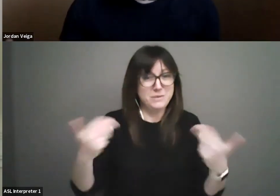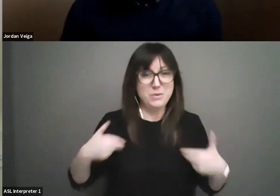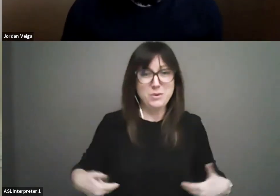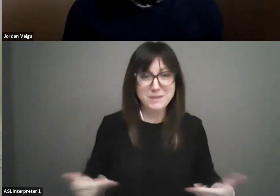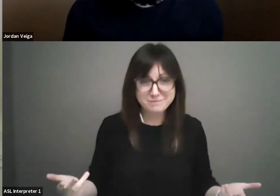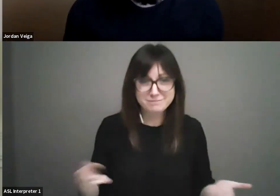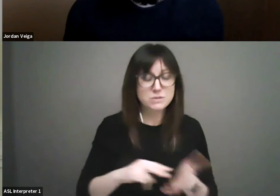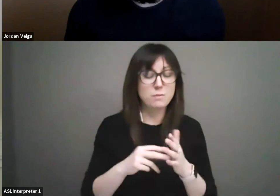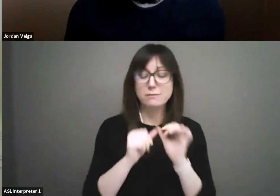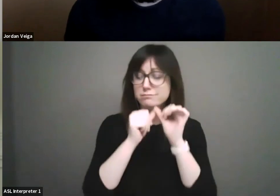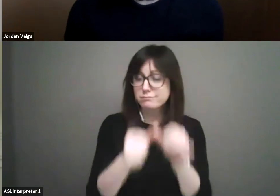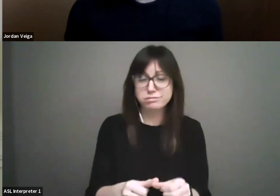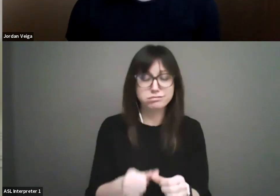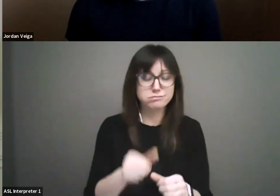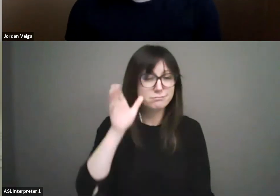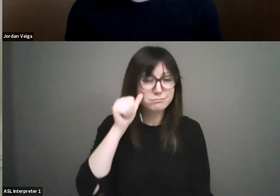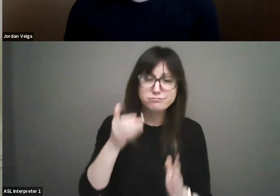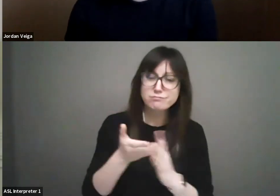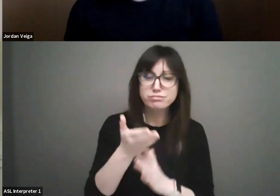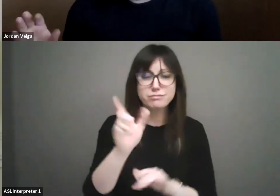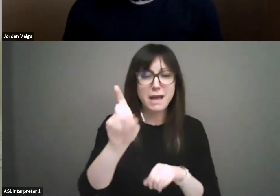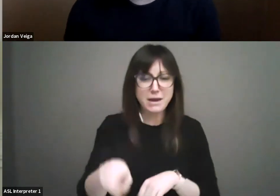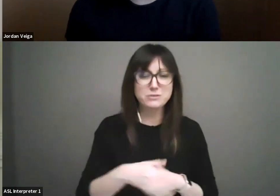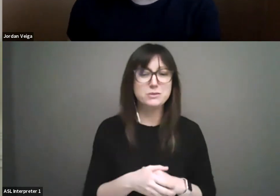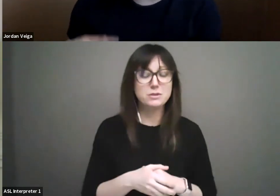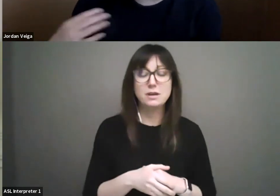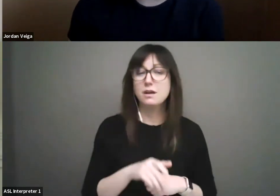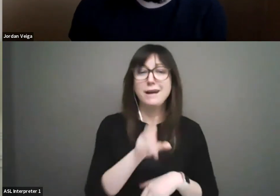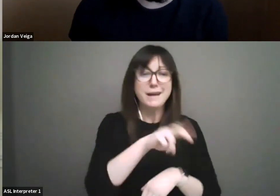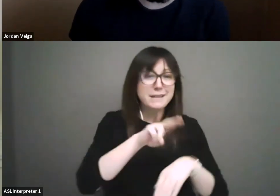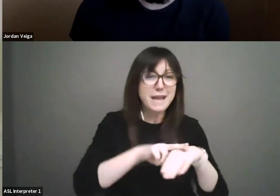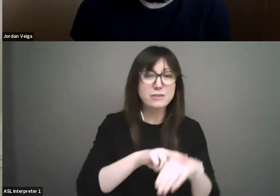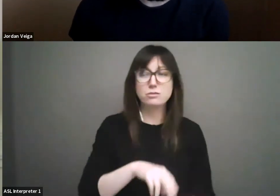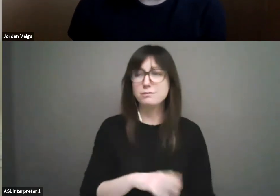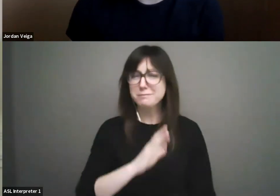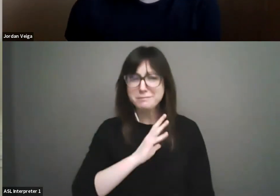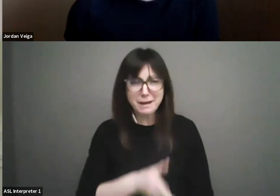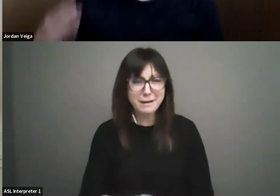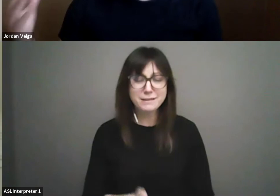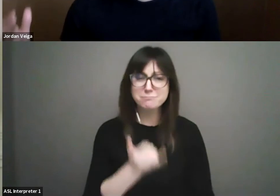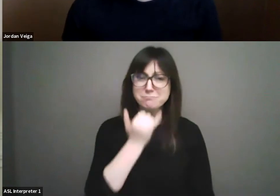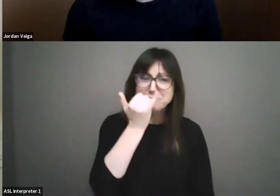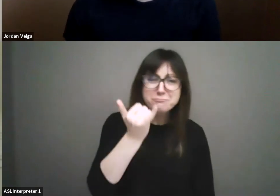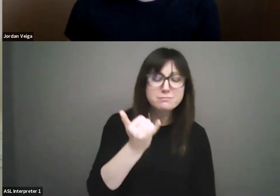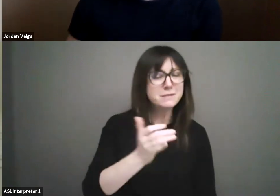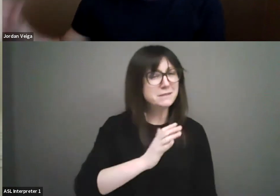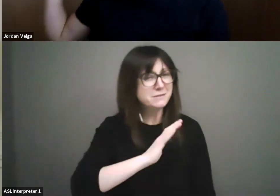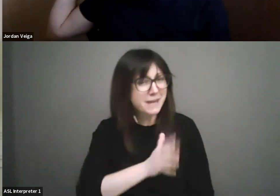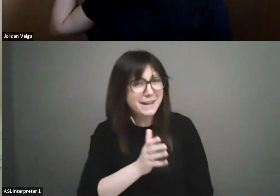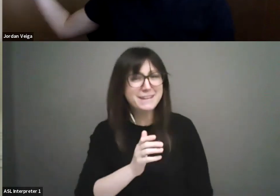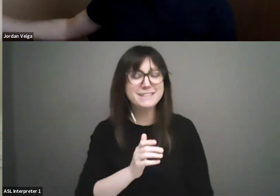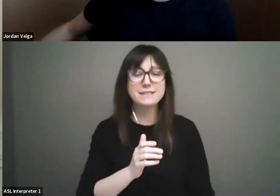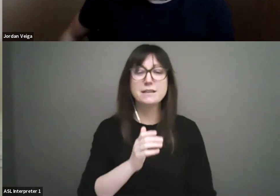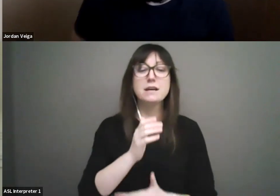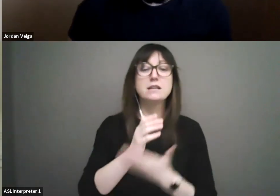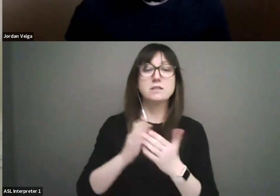just continue on with the presentation. So it's okay. It's okay to be natural. It's okay to make mistakes. Some tips I have for just